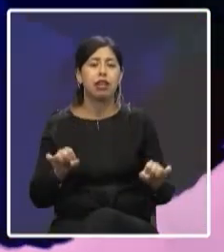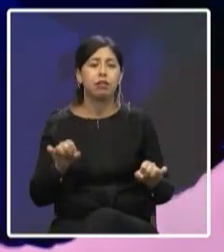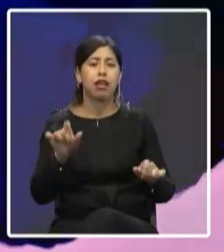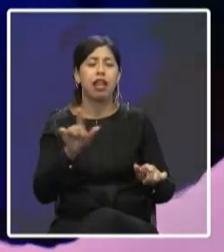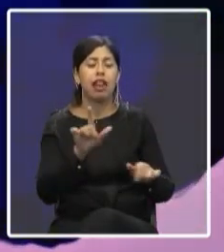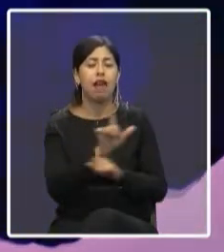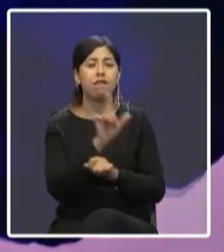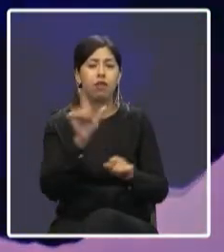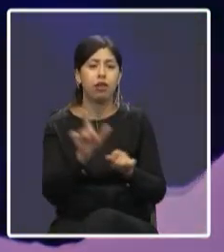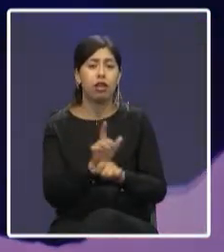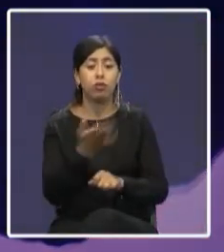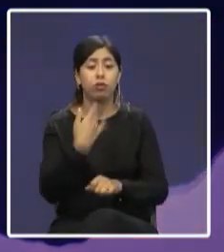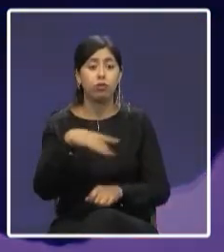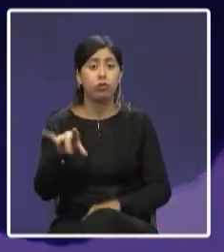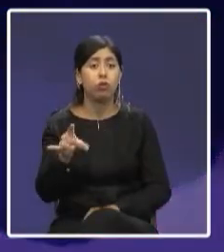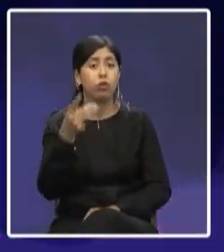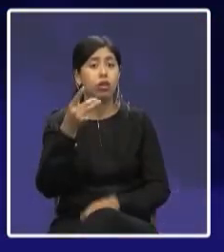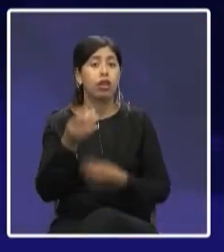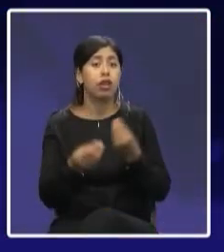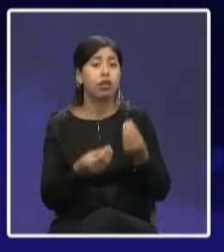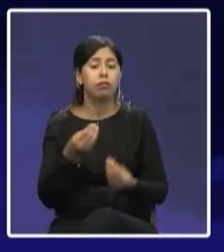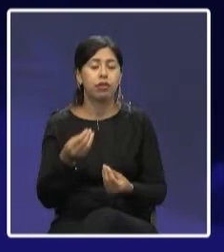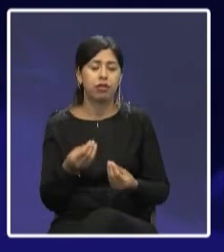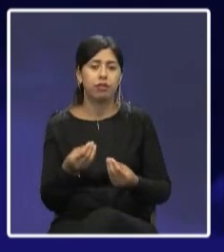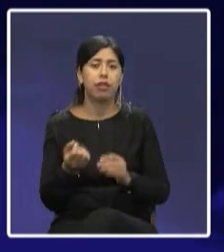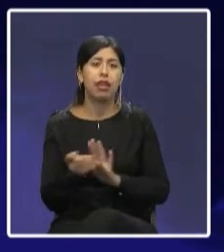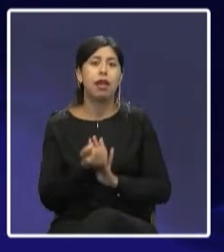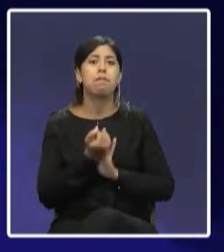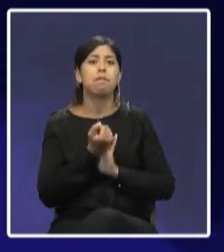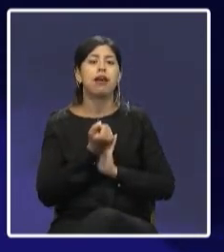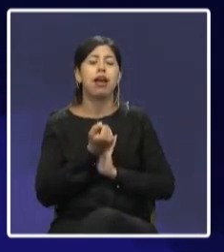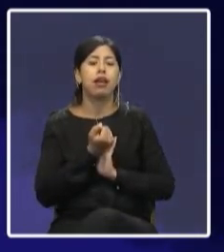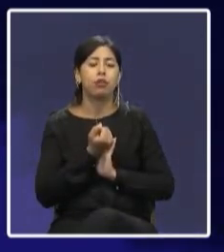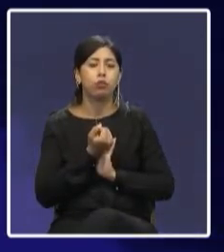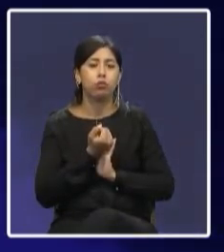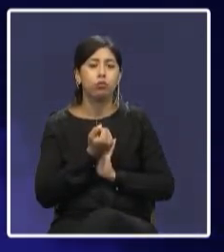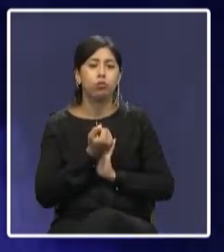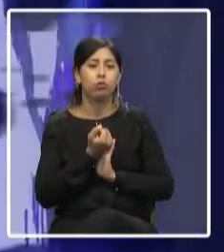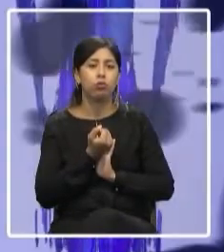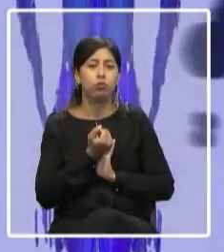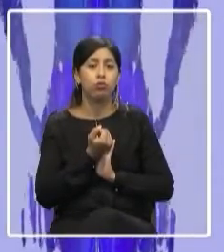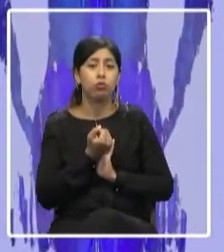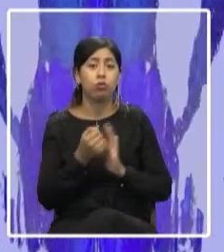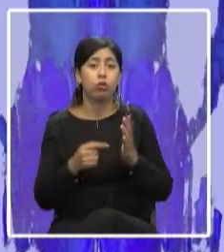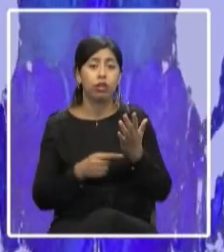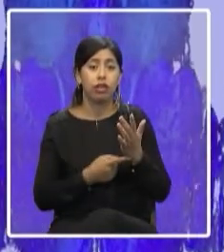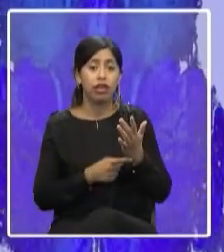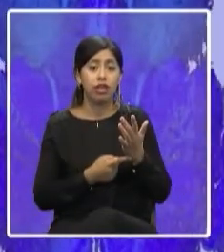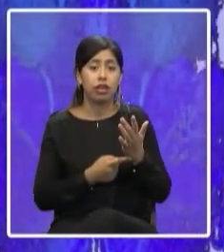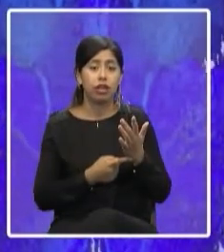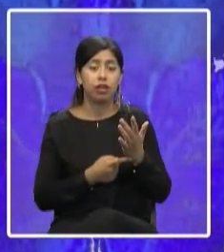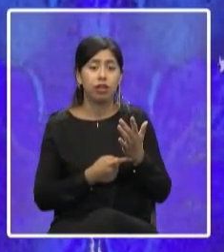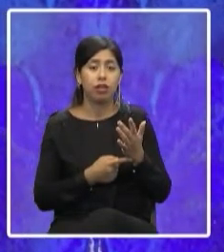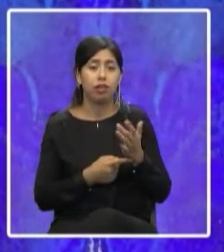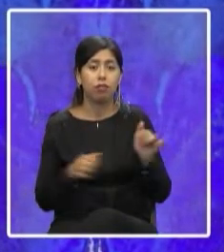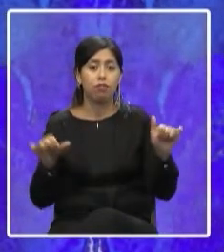the momentous impacts of technological change are unfolding gradually. 2 keywords